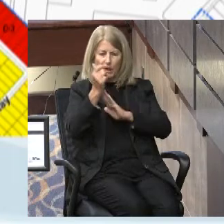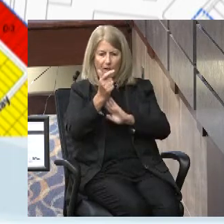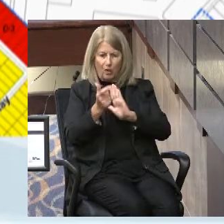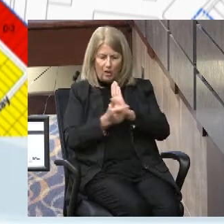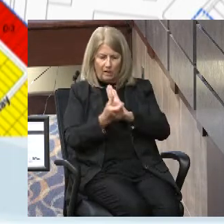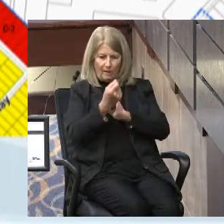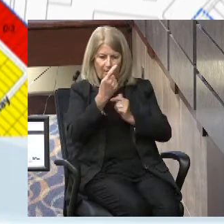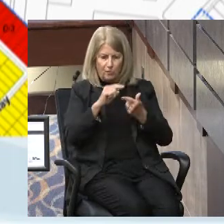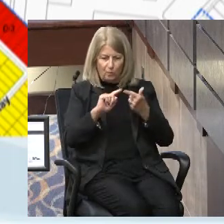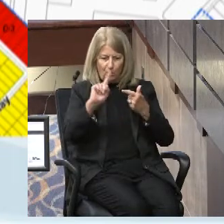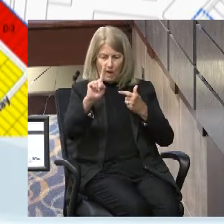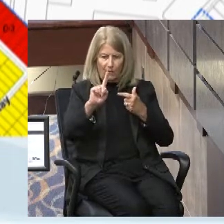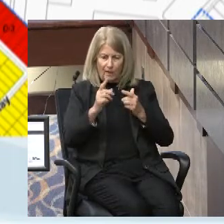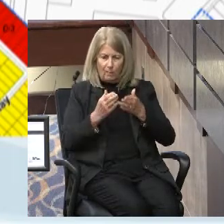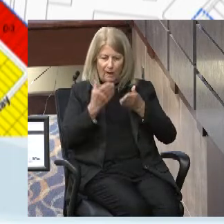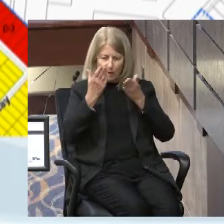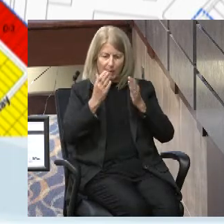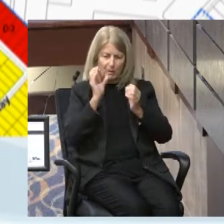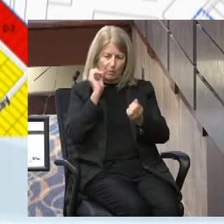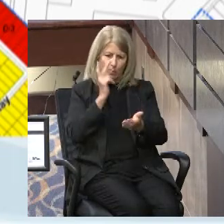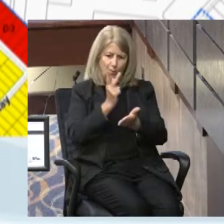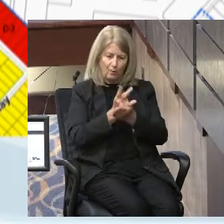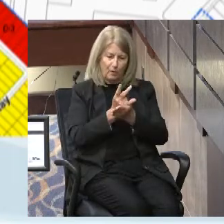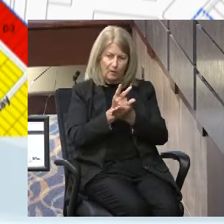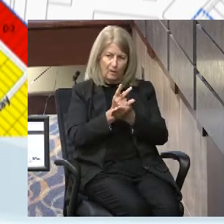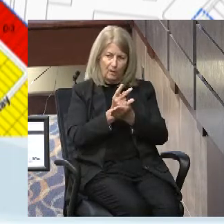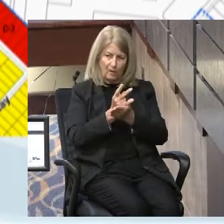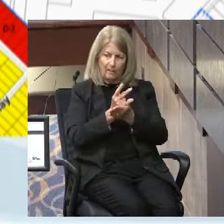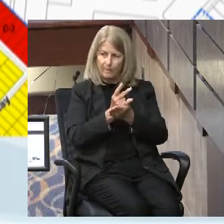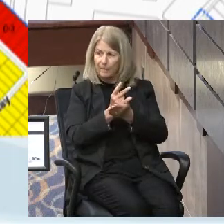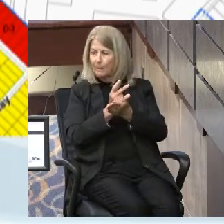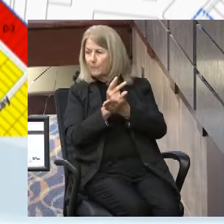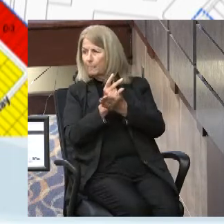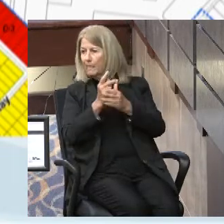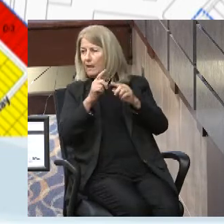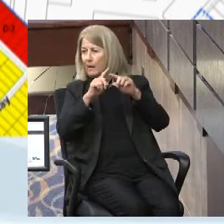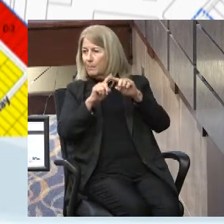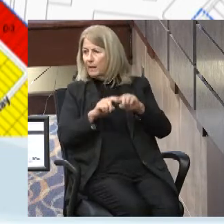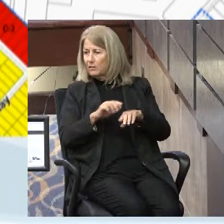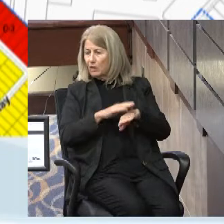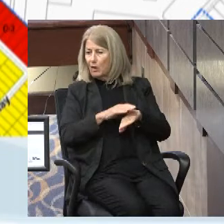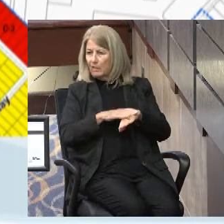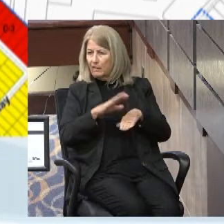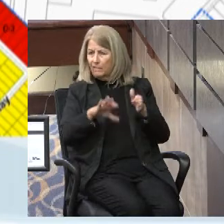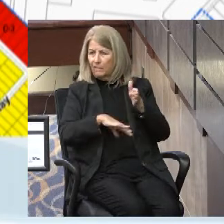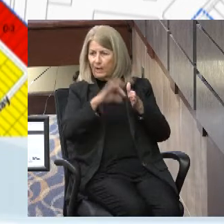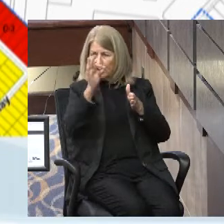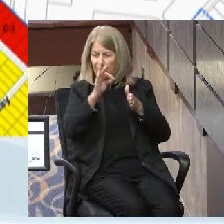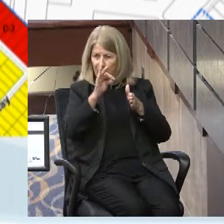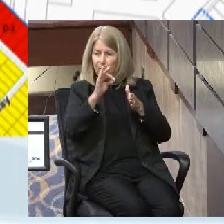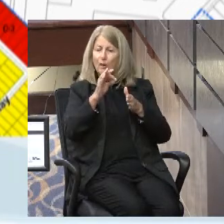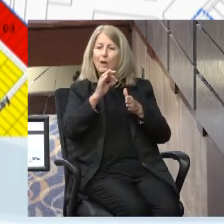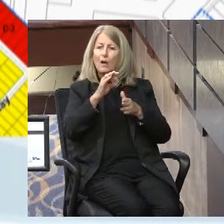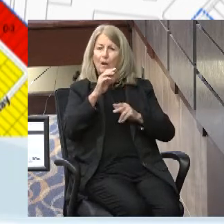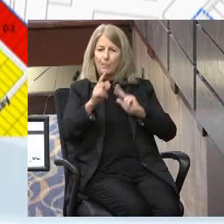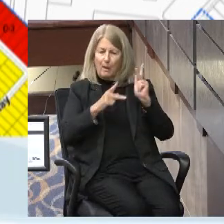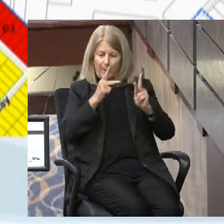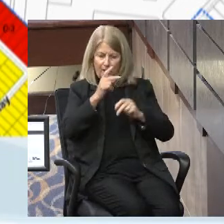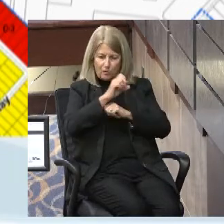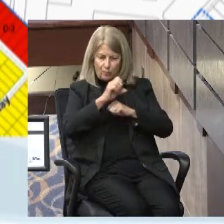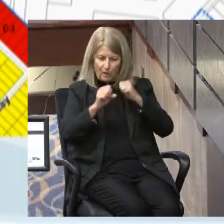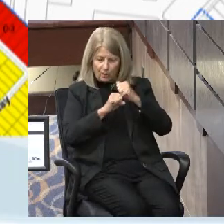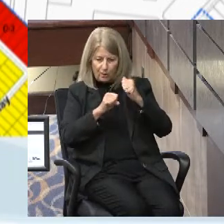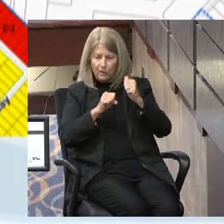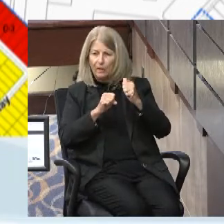recommended approval of the land use change based on the following findings. One, the public infrastructure is adequate to provide for uses. Our zoning